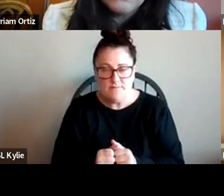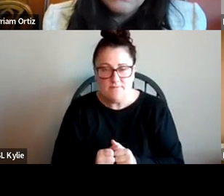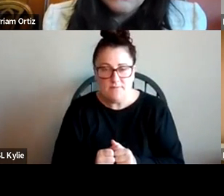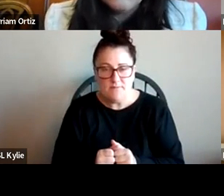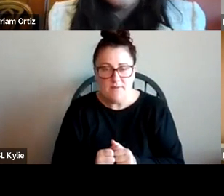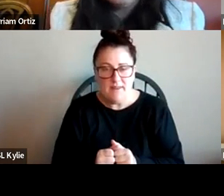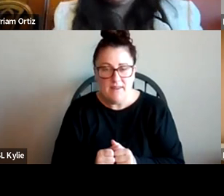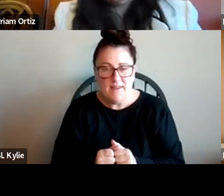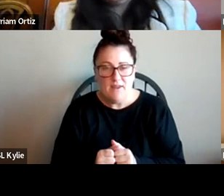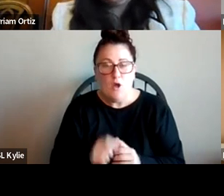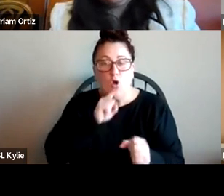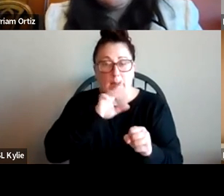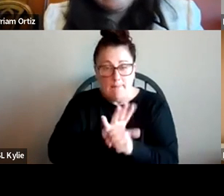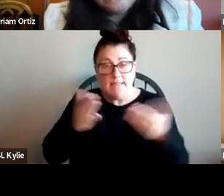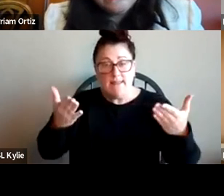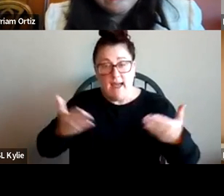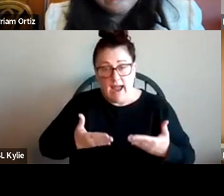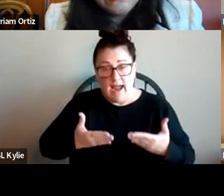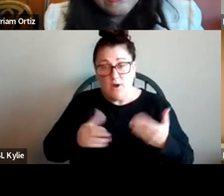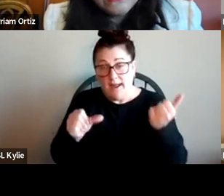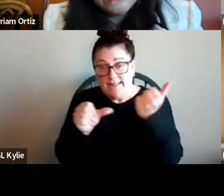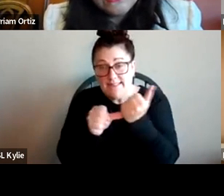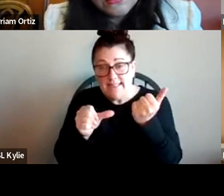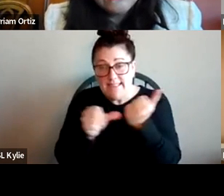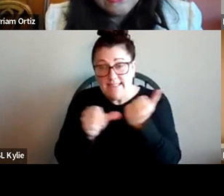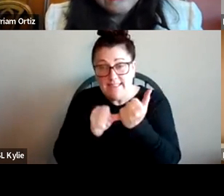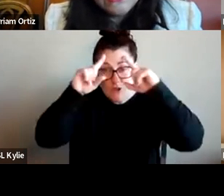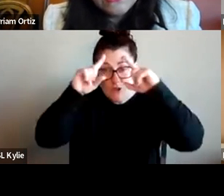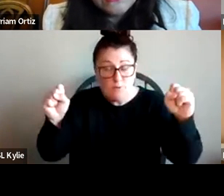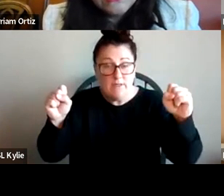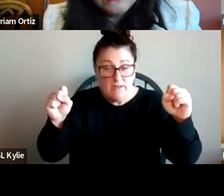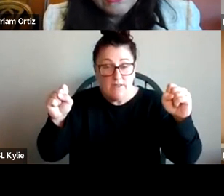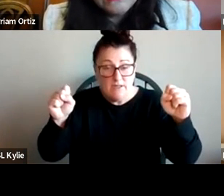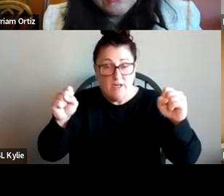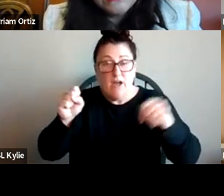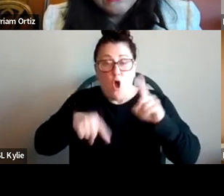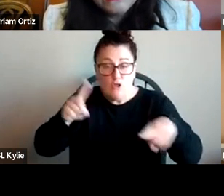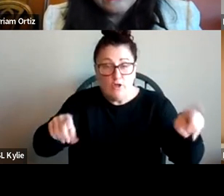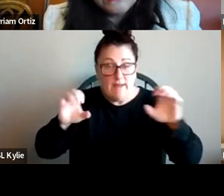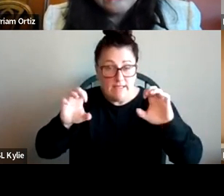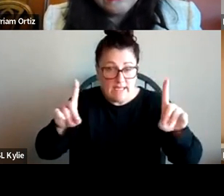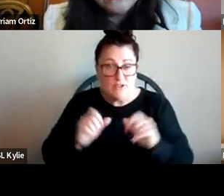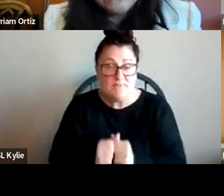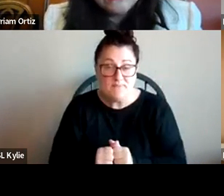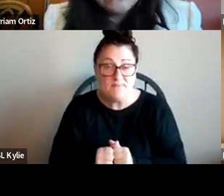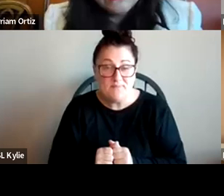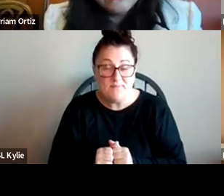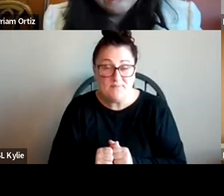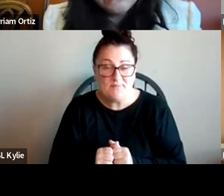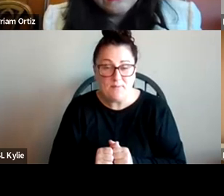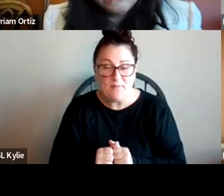and or is committed to hiring an assistant superintendent of alternative education. And